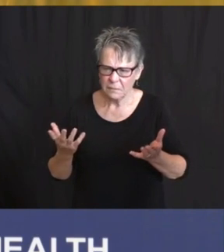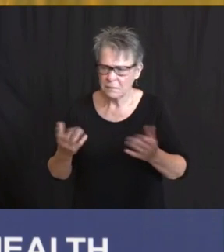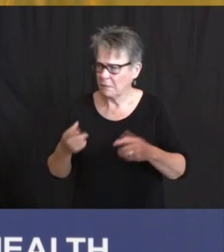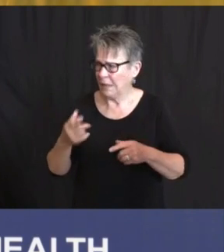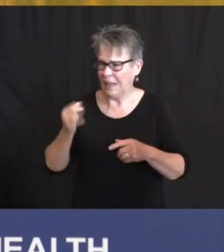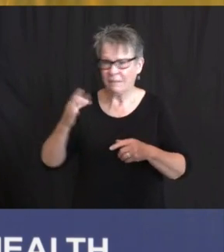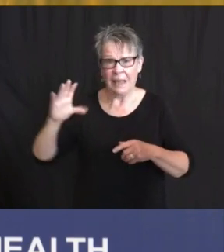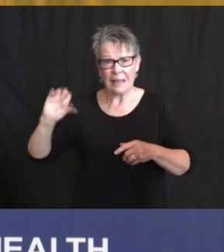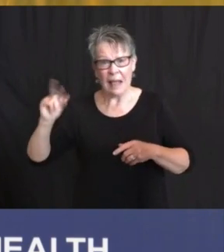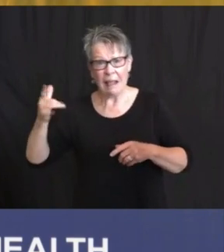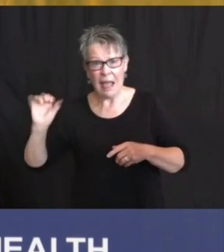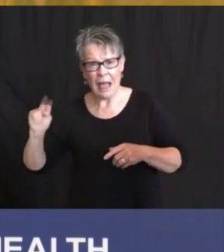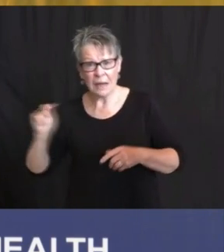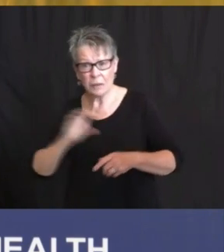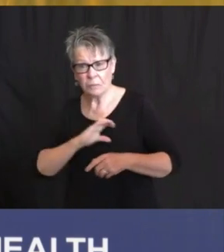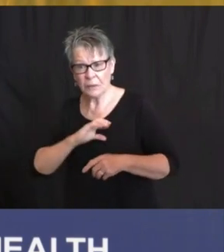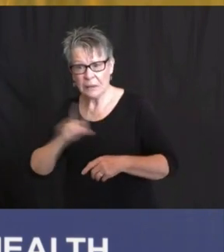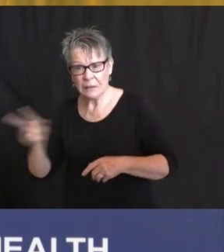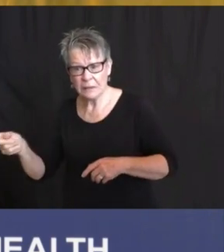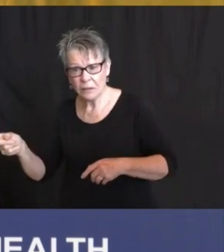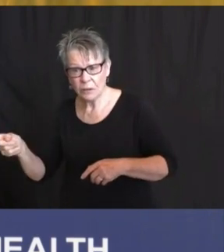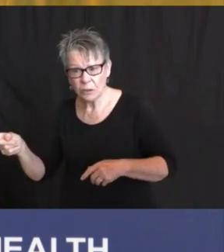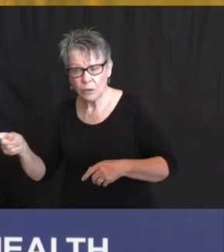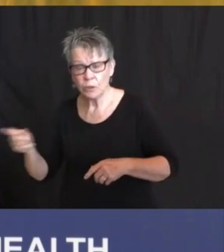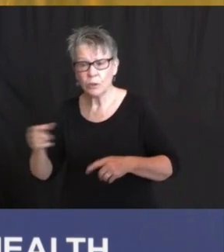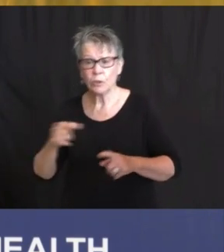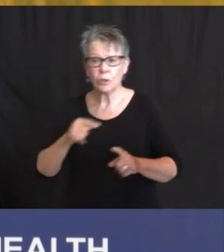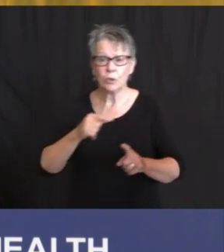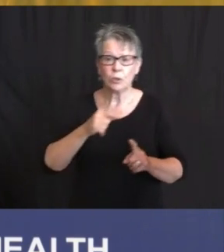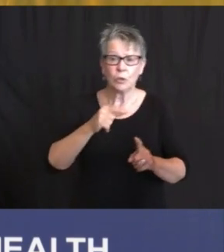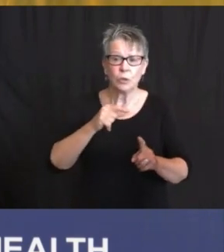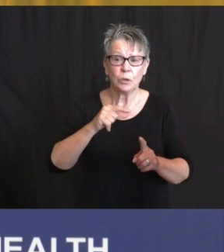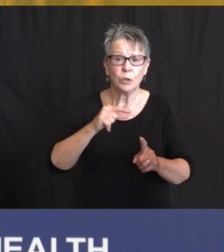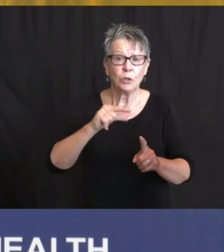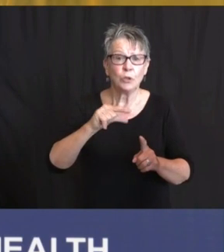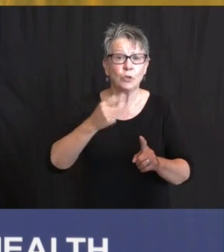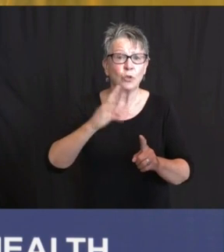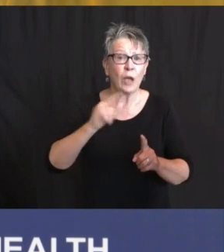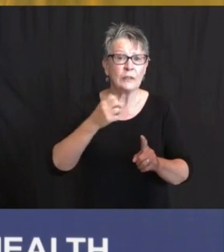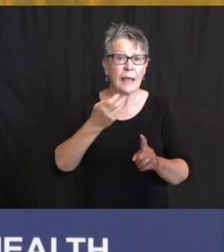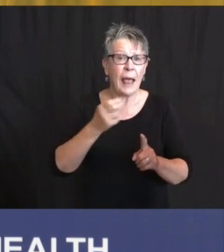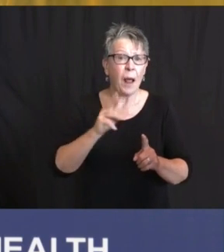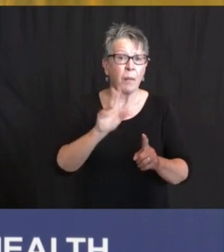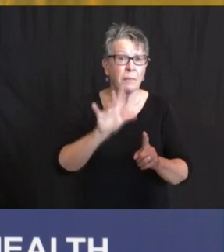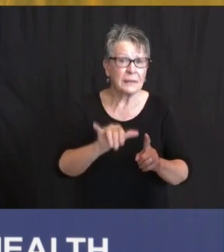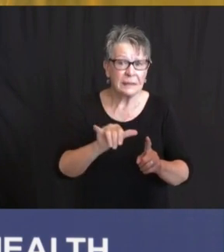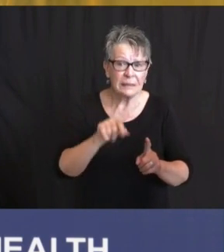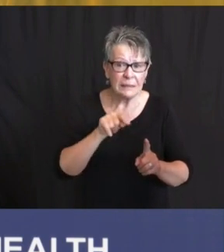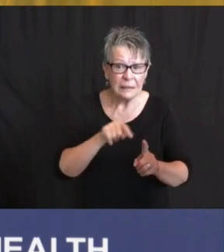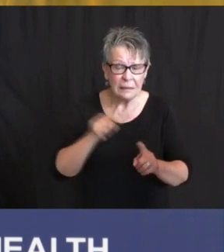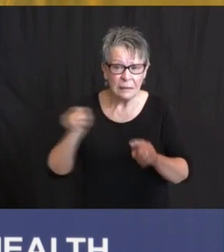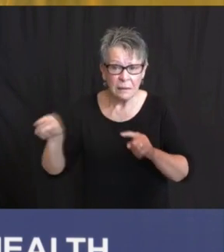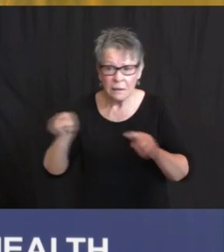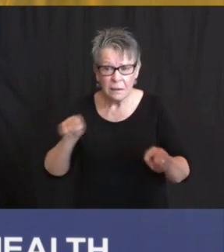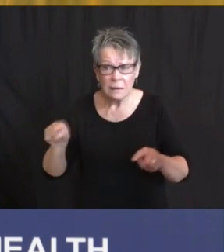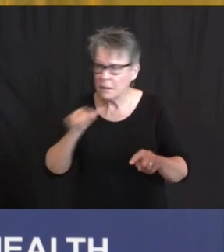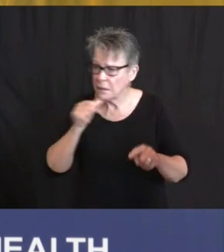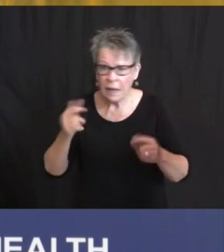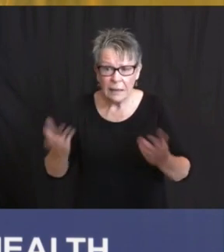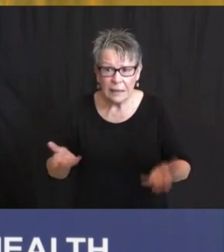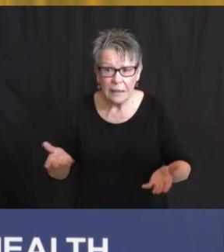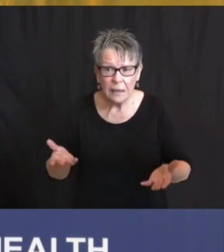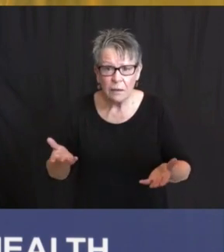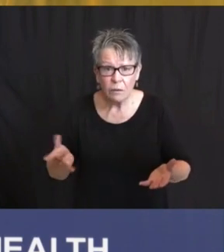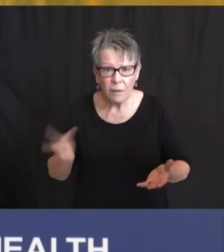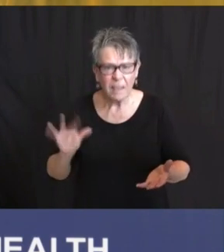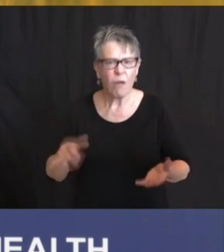we'd be. They're extraordinary. I've said that about Judy, and I'll repeat it about her. And we've got an incredible lineup, and I literally